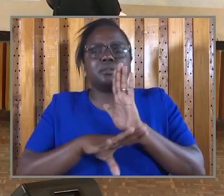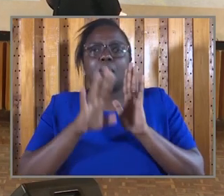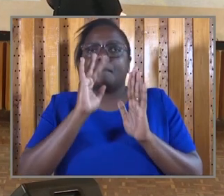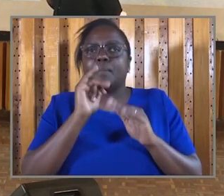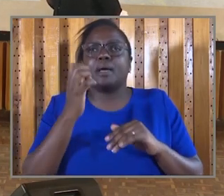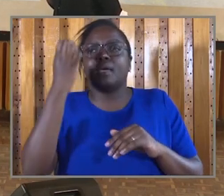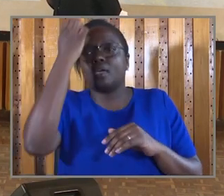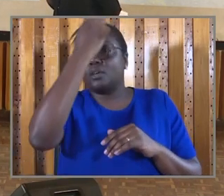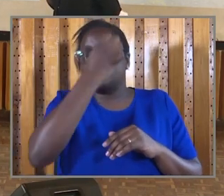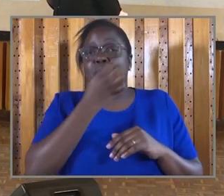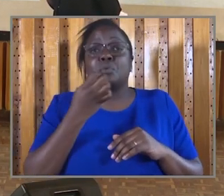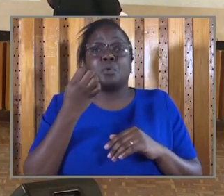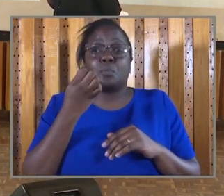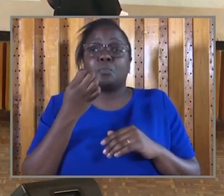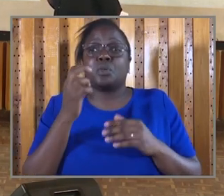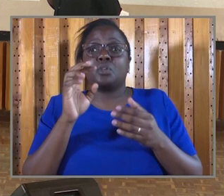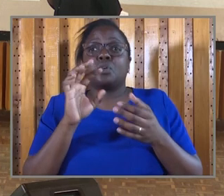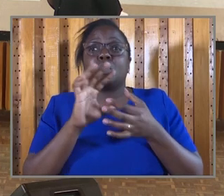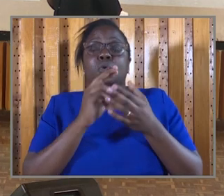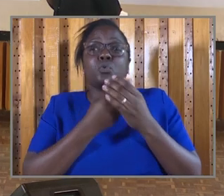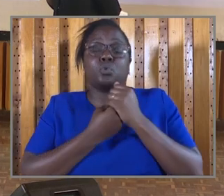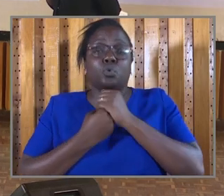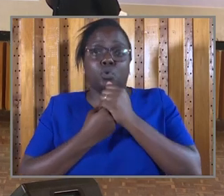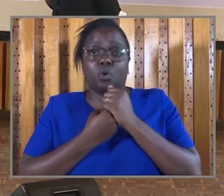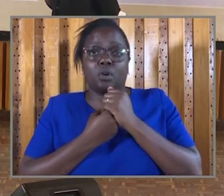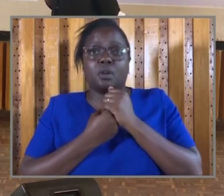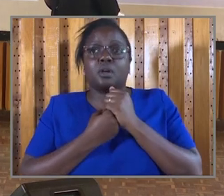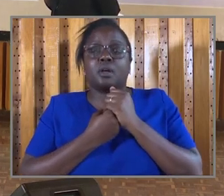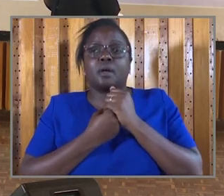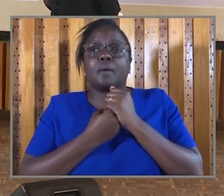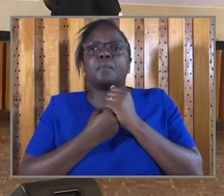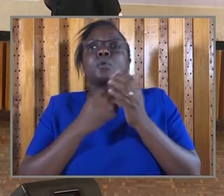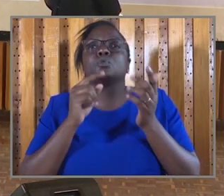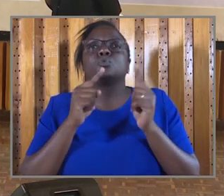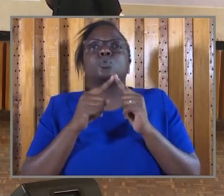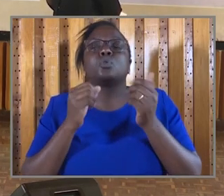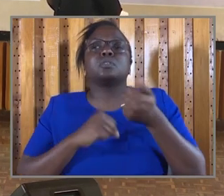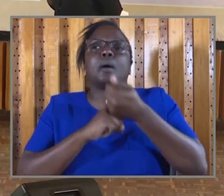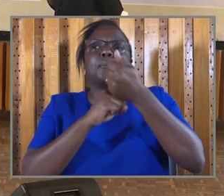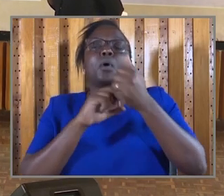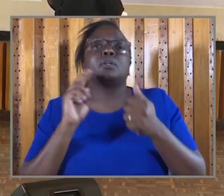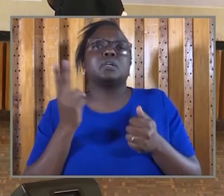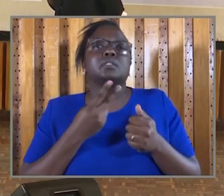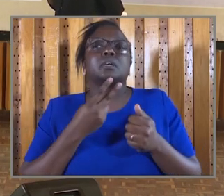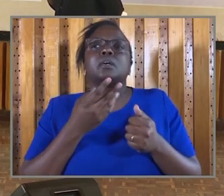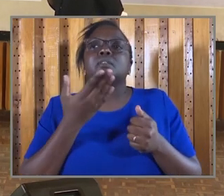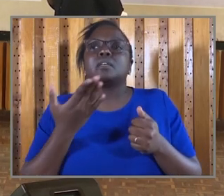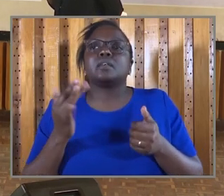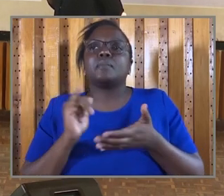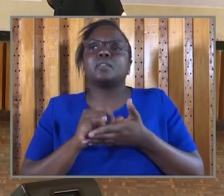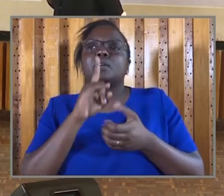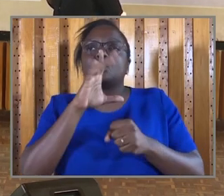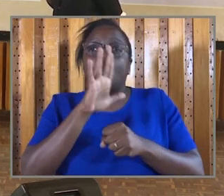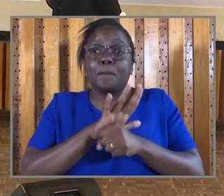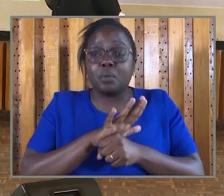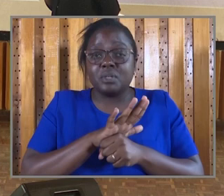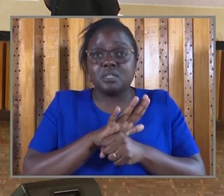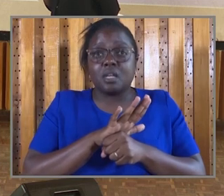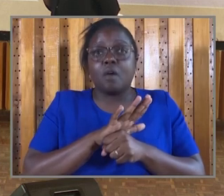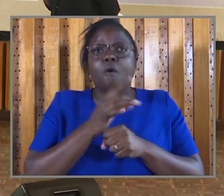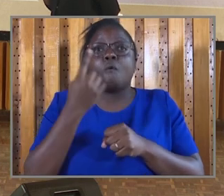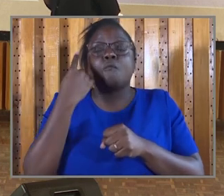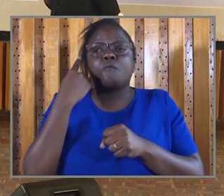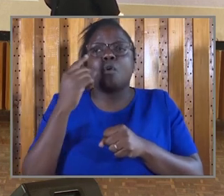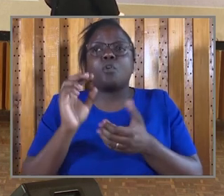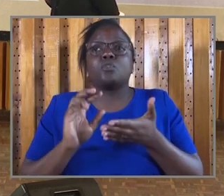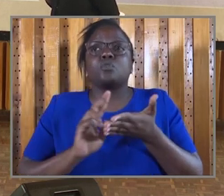perish and deal with climate action going forward? Is there something that you are promising for the University of Nairobi, for the Institute of